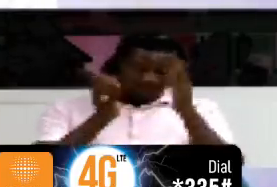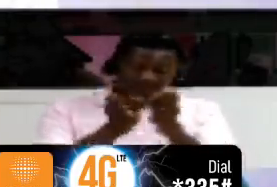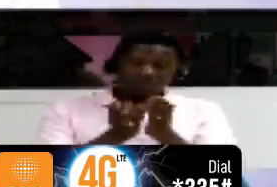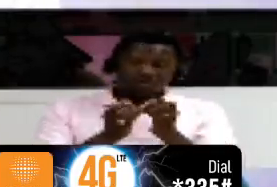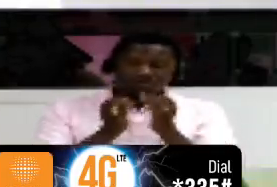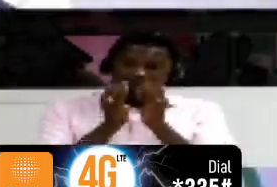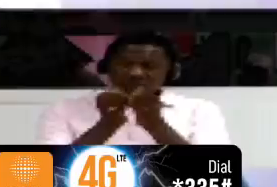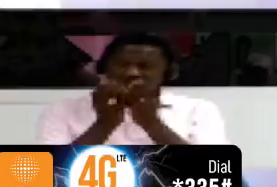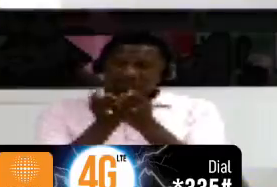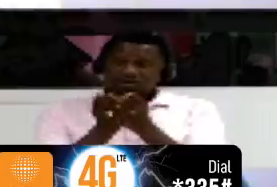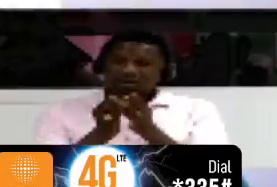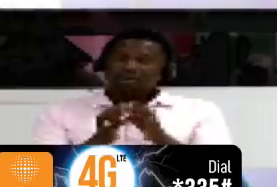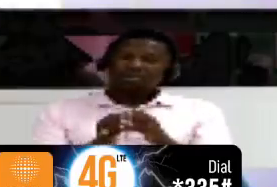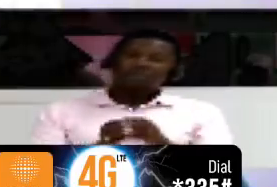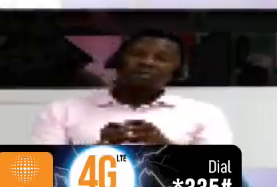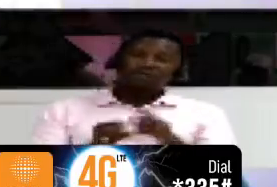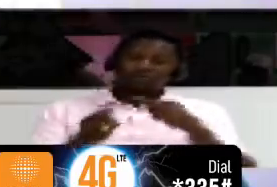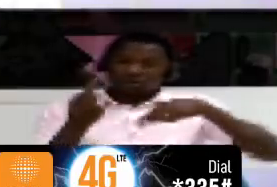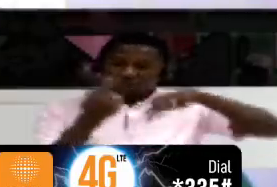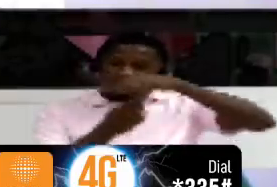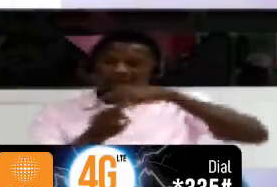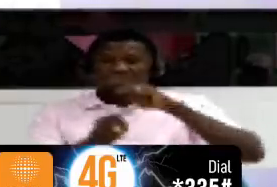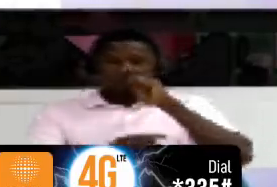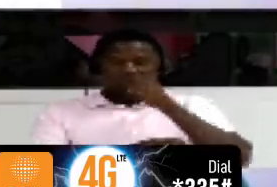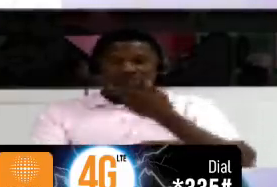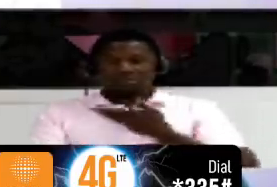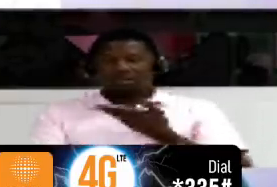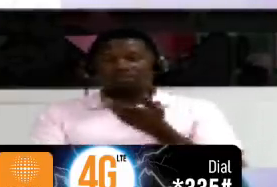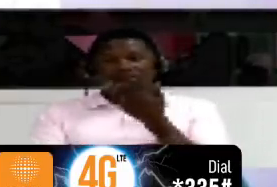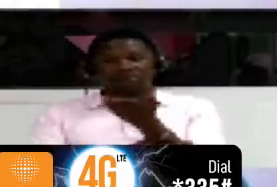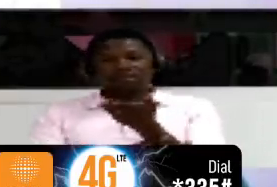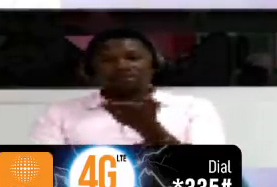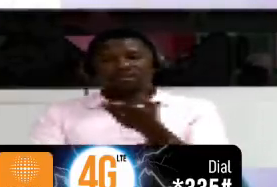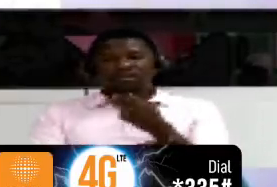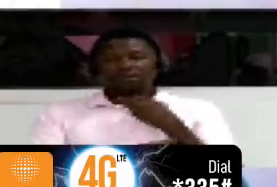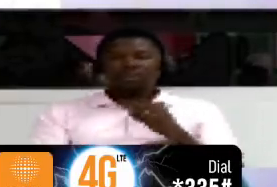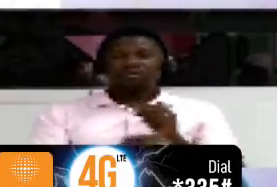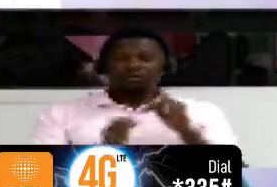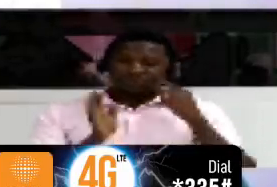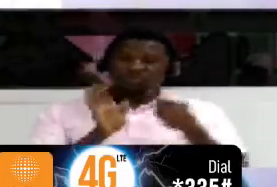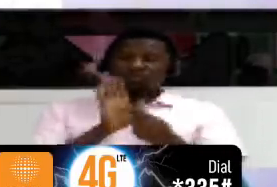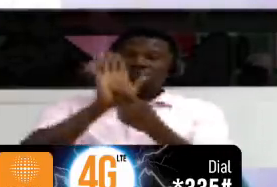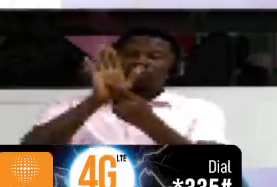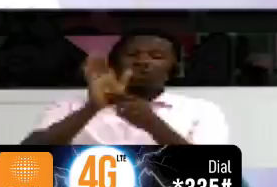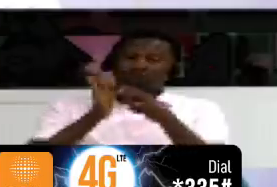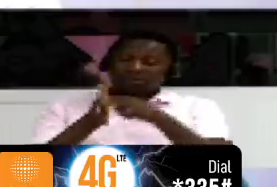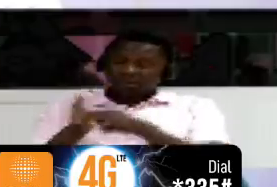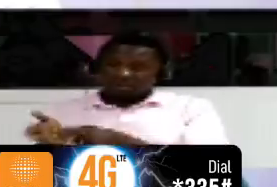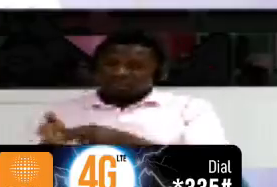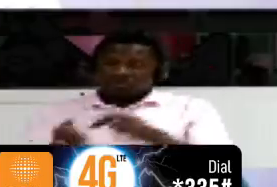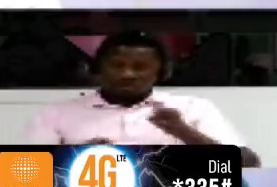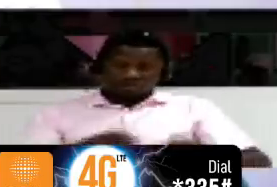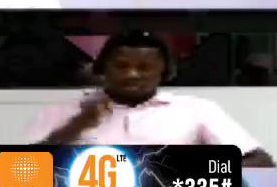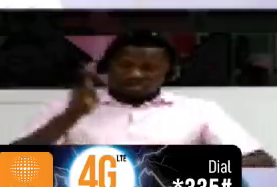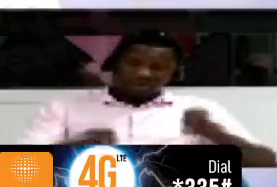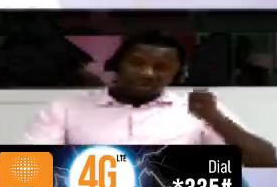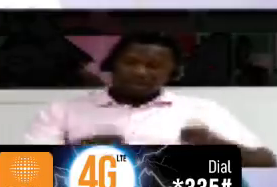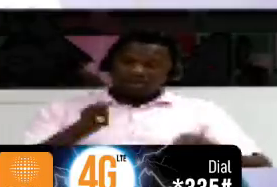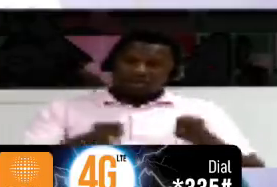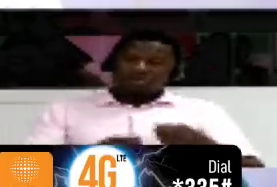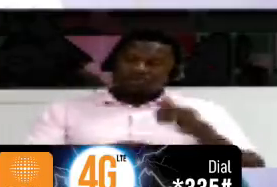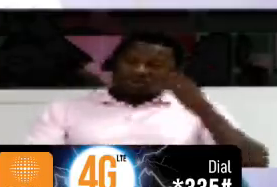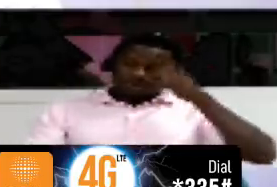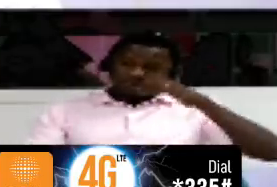findings surrounding his death, and then so the need to march to the commissioner's office at the time.